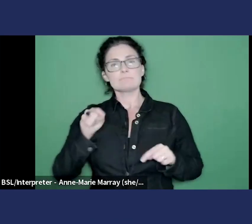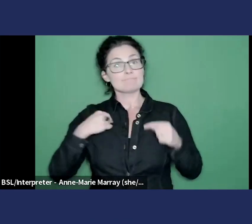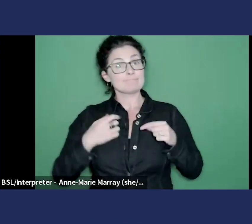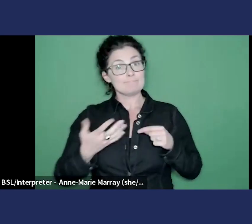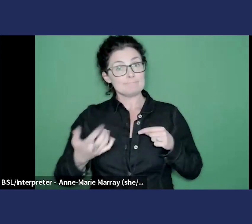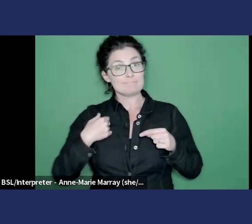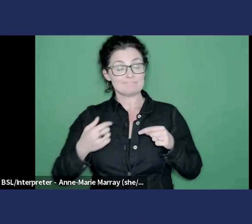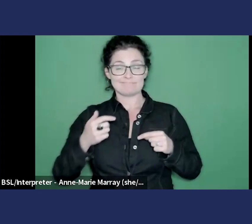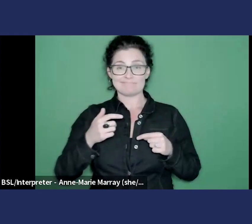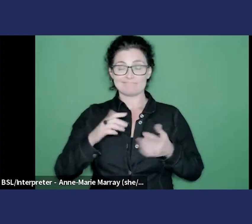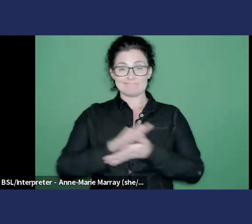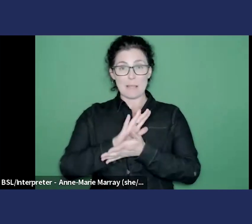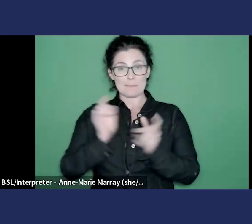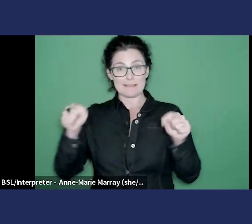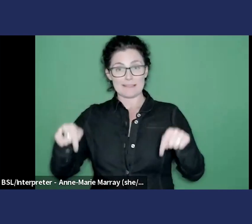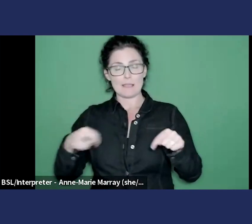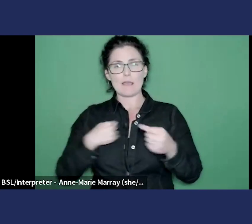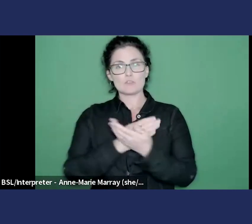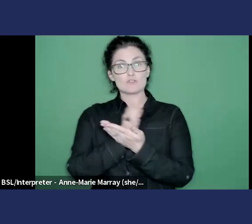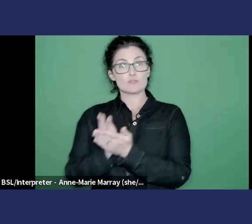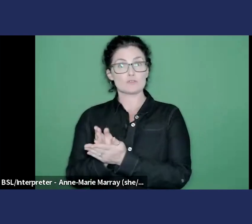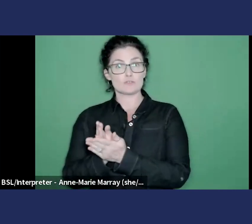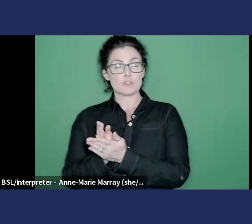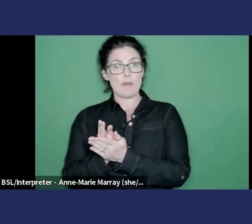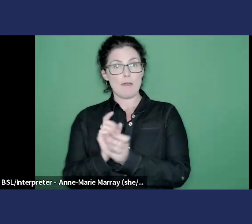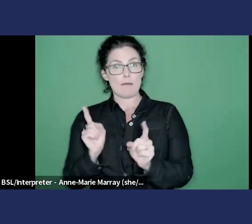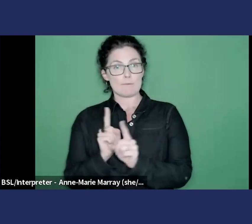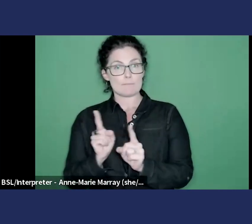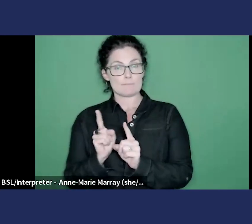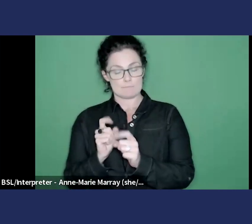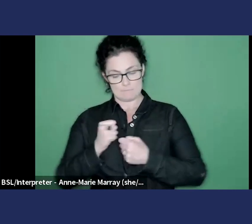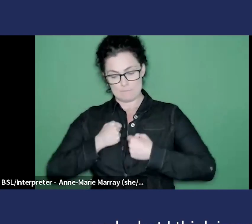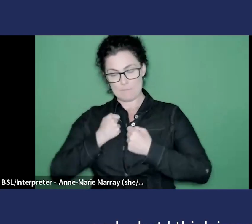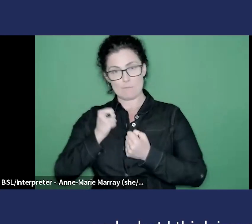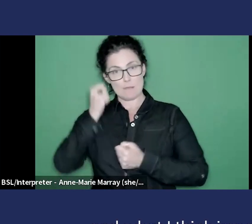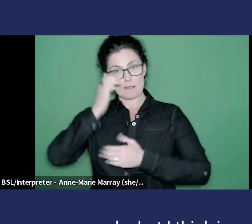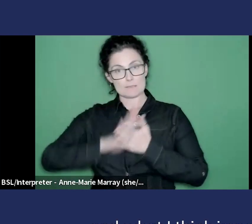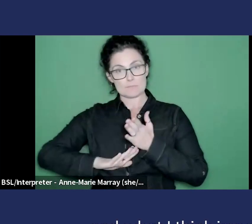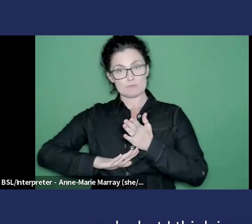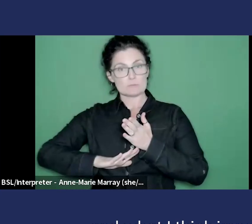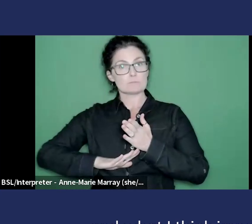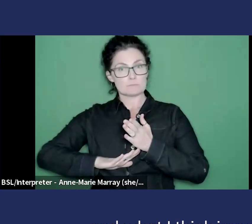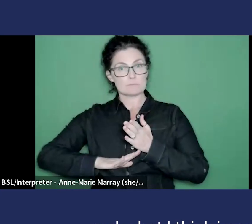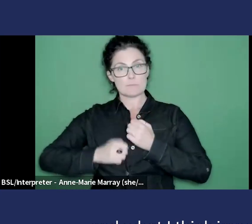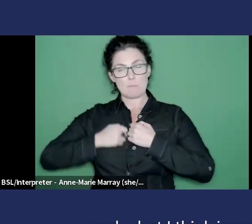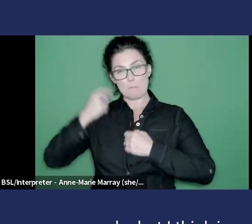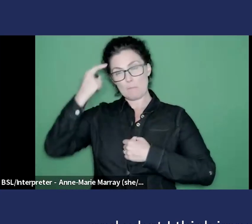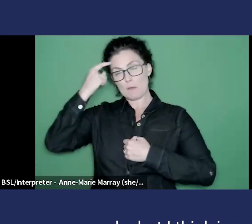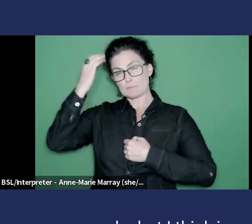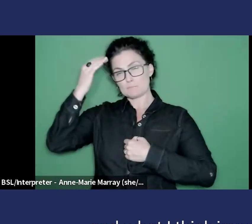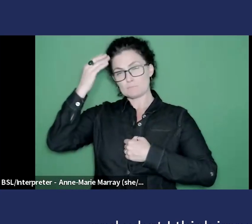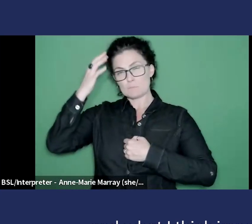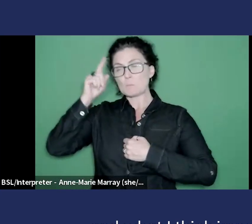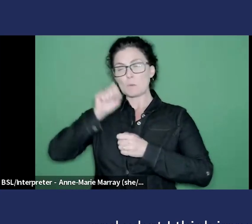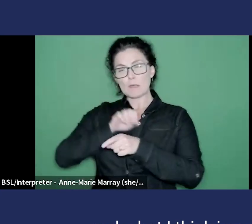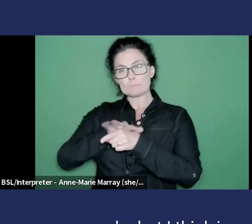here. And I'm just going to share a little around my experience and what I think impacts potential birth